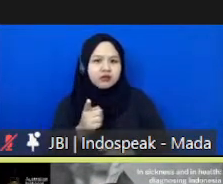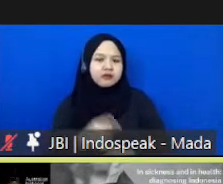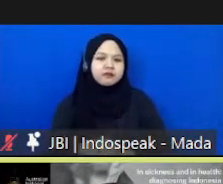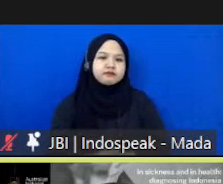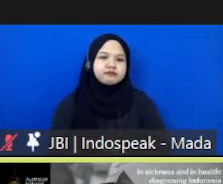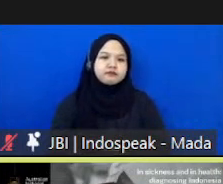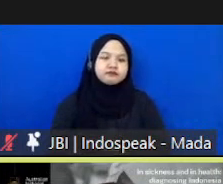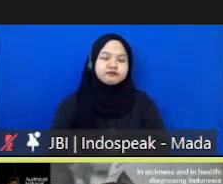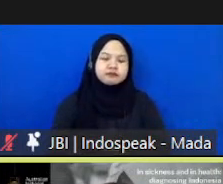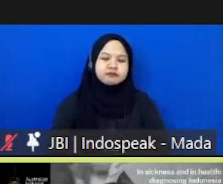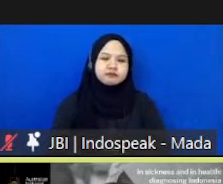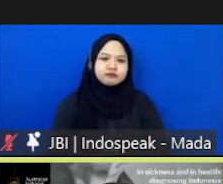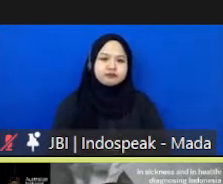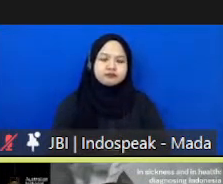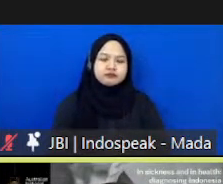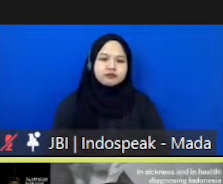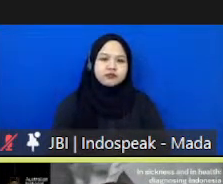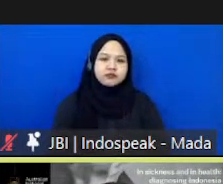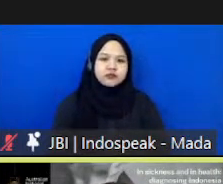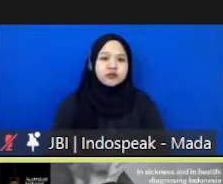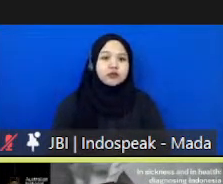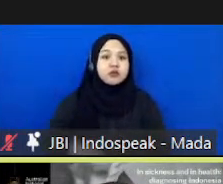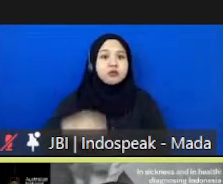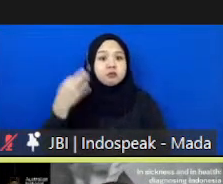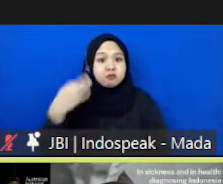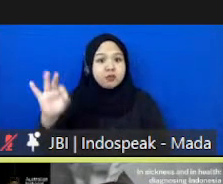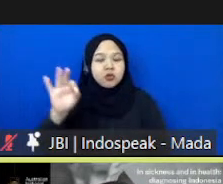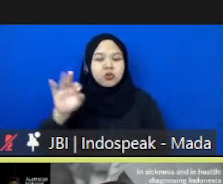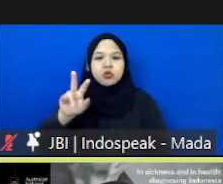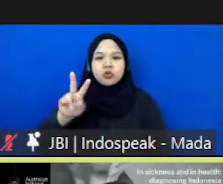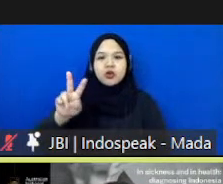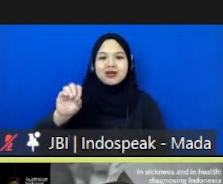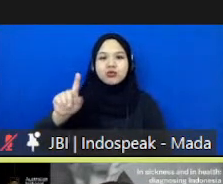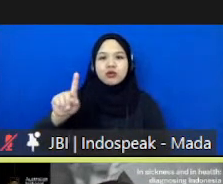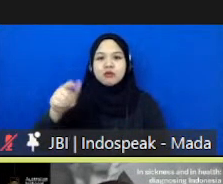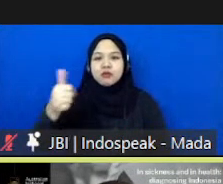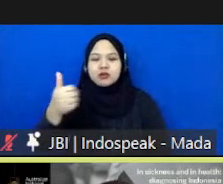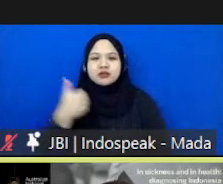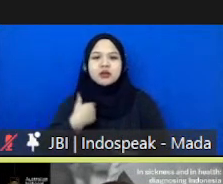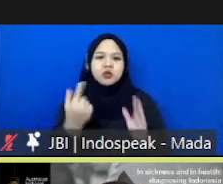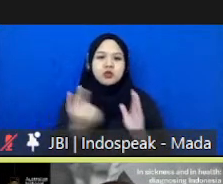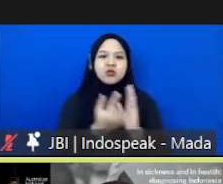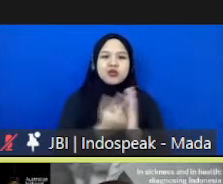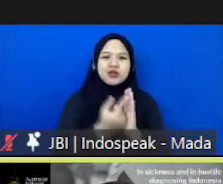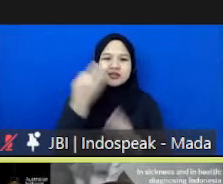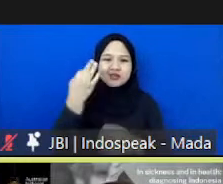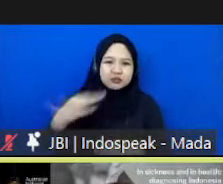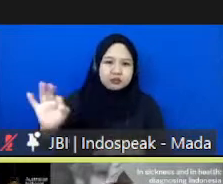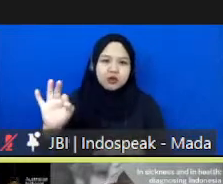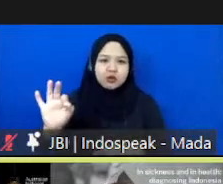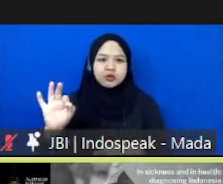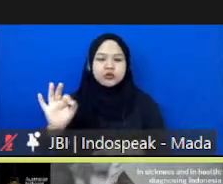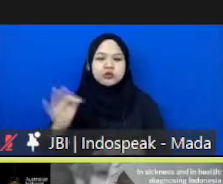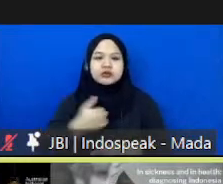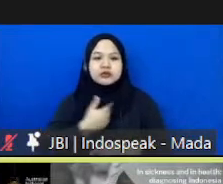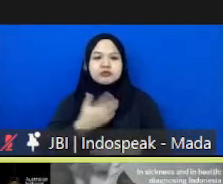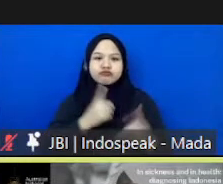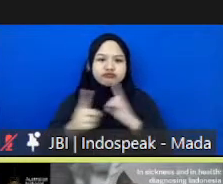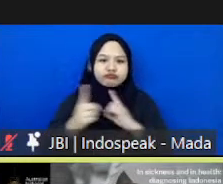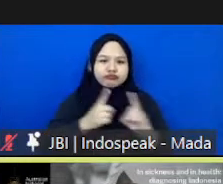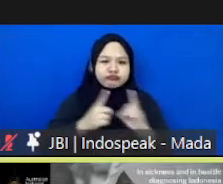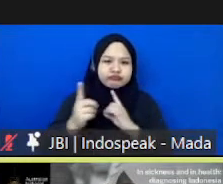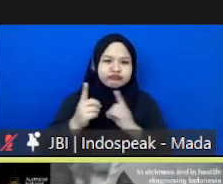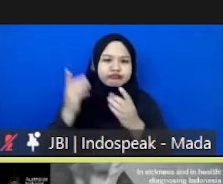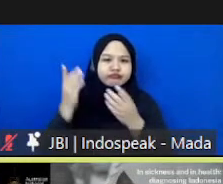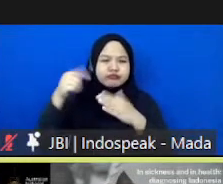I think in the update in 2019, there was a big session on disability, so I'm not going to go into a lot of details of the discussion, but my summary of